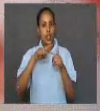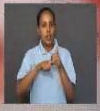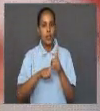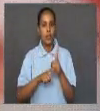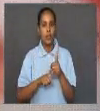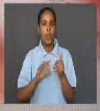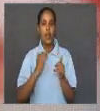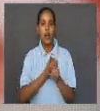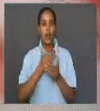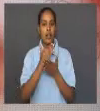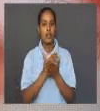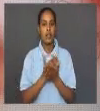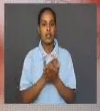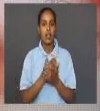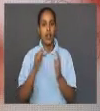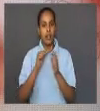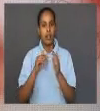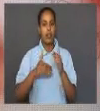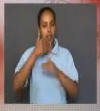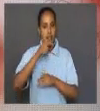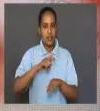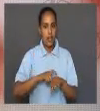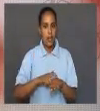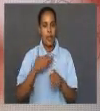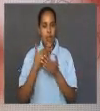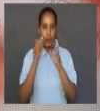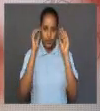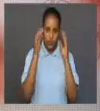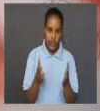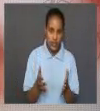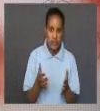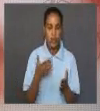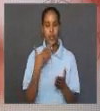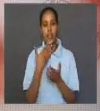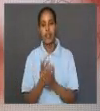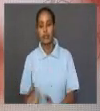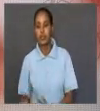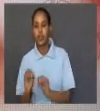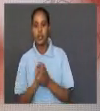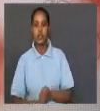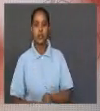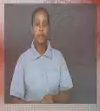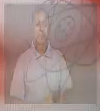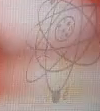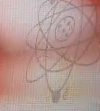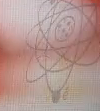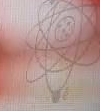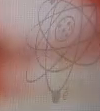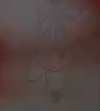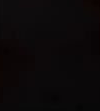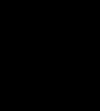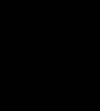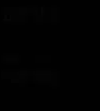This brings us to the end of our lesson. Until next time, thank you, teacher. Thank you, students.